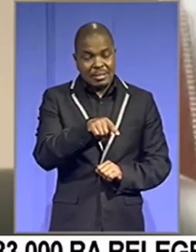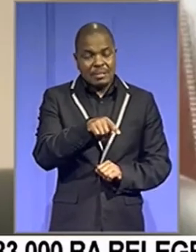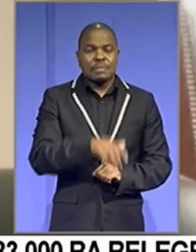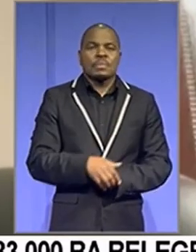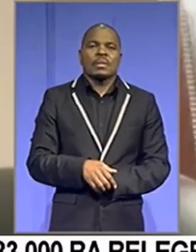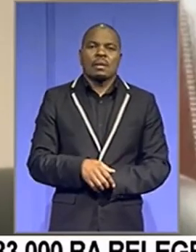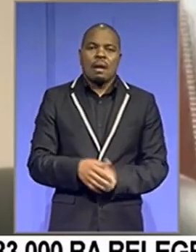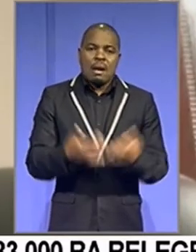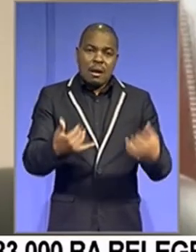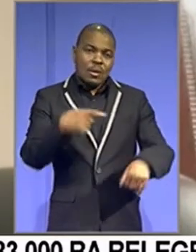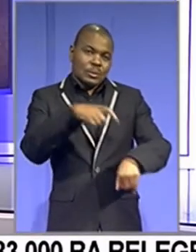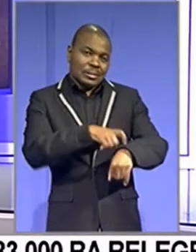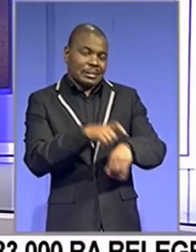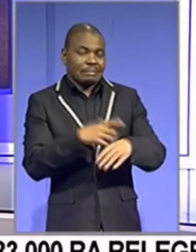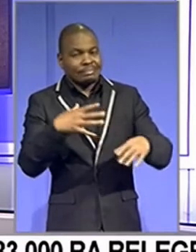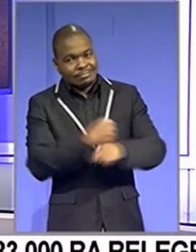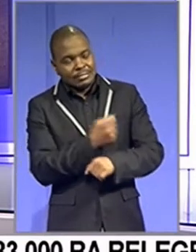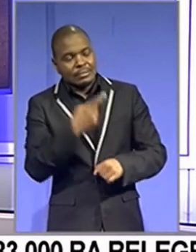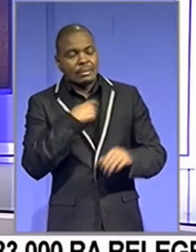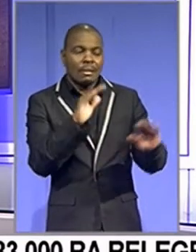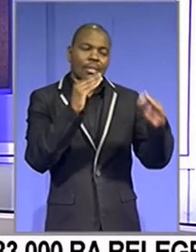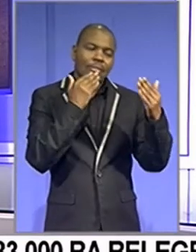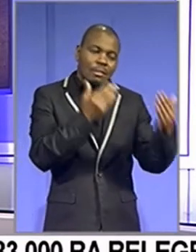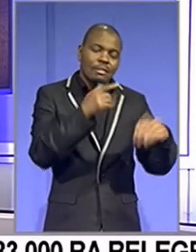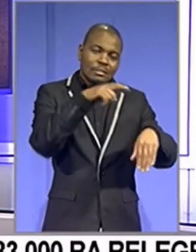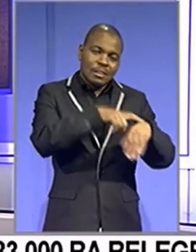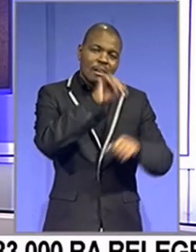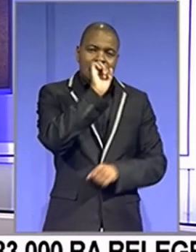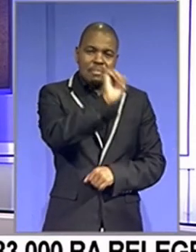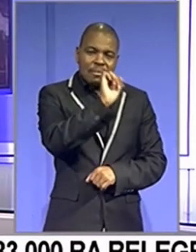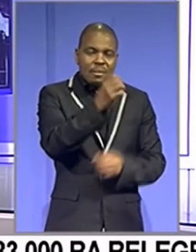ngaka ka lebaka la nako re leboga ge o re file